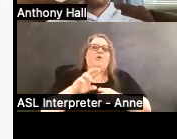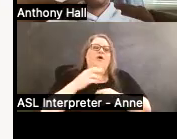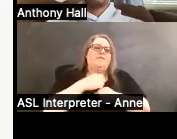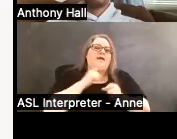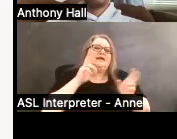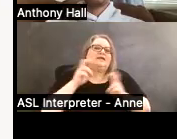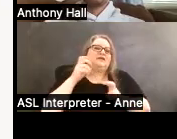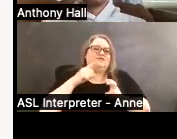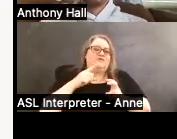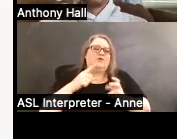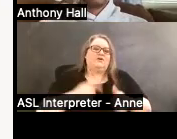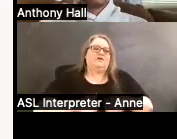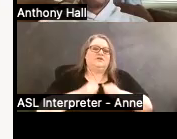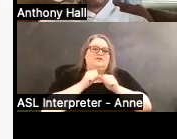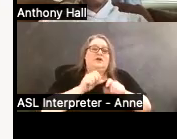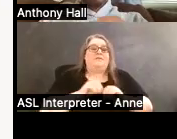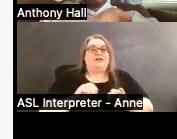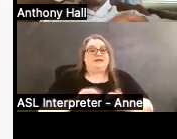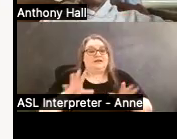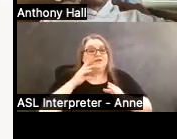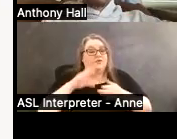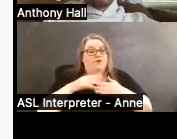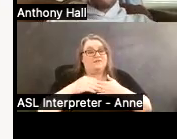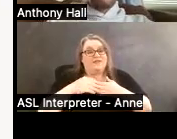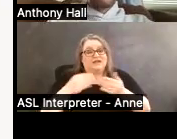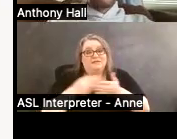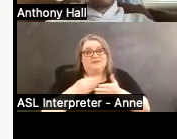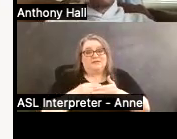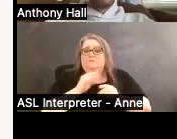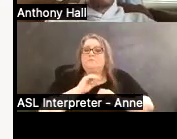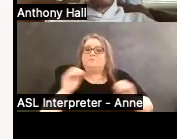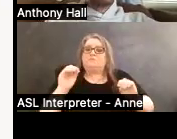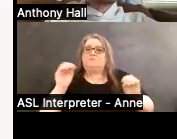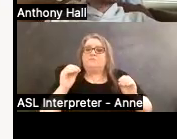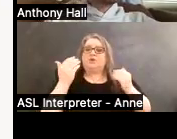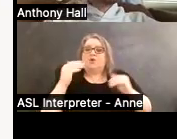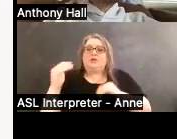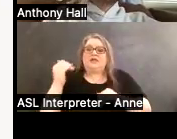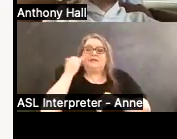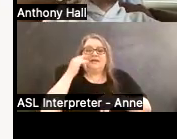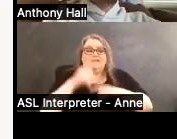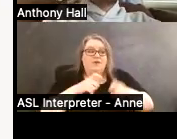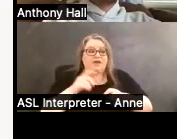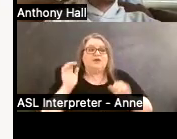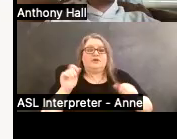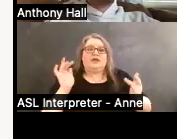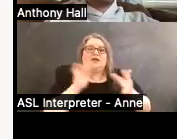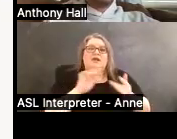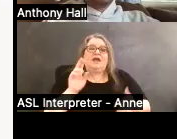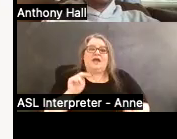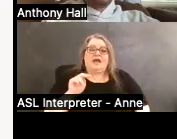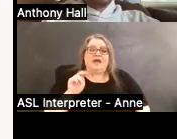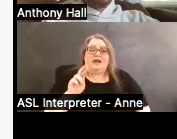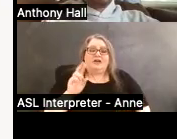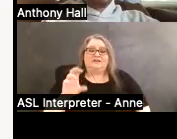want to be clear, in flex funding, there is no limits. So if you have questions, you could reach out to NRCDV and we'll be more than